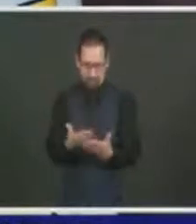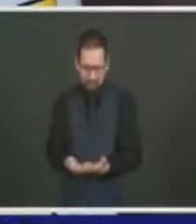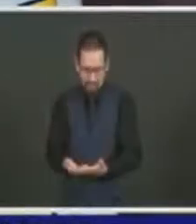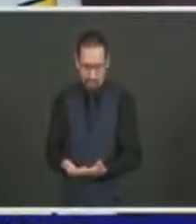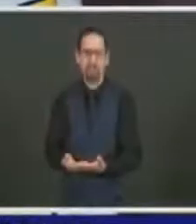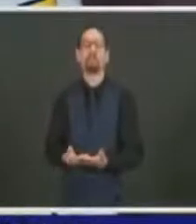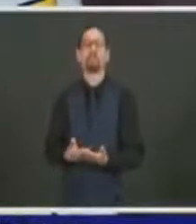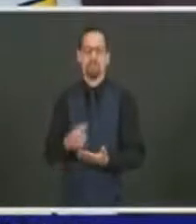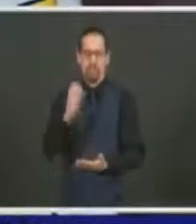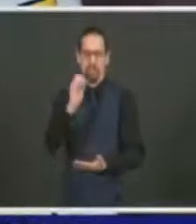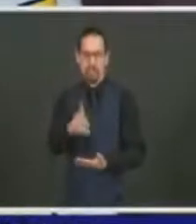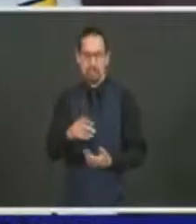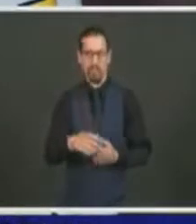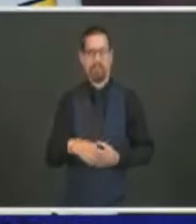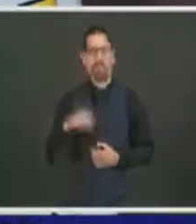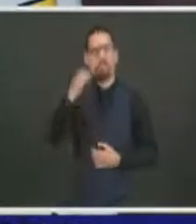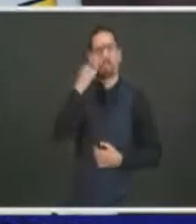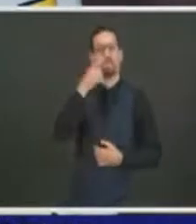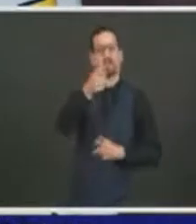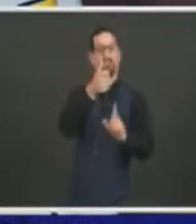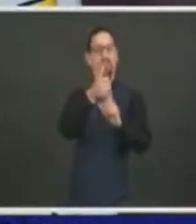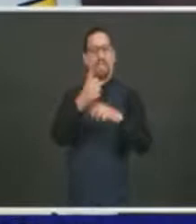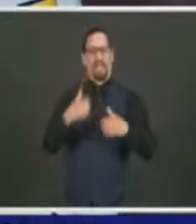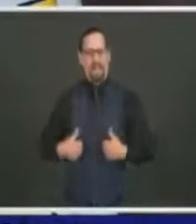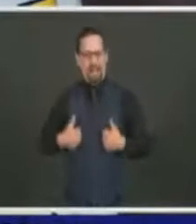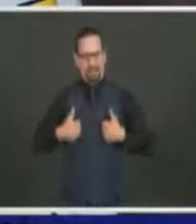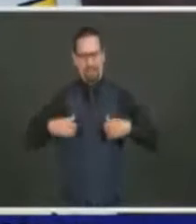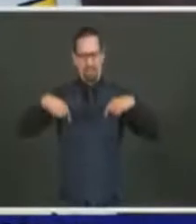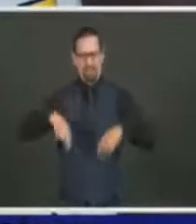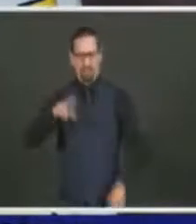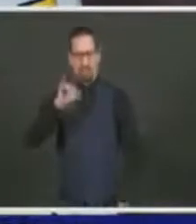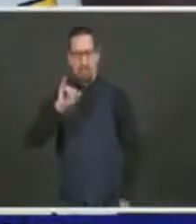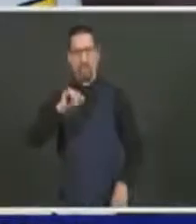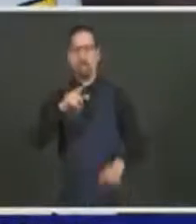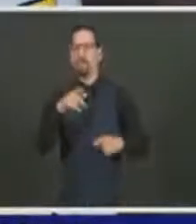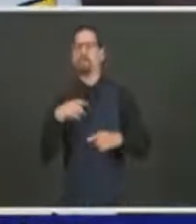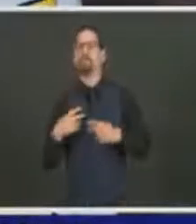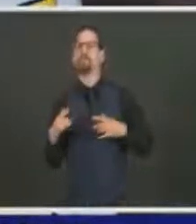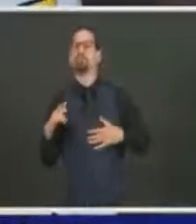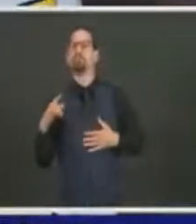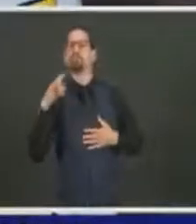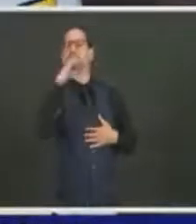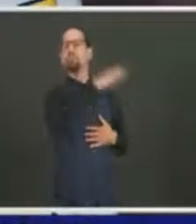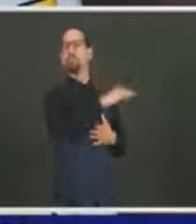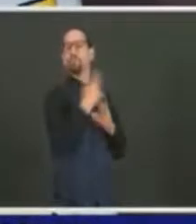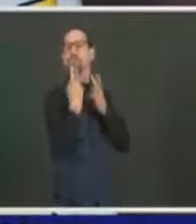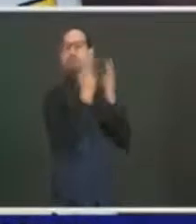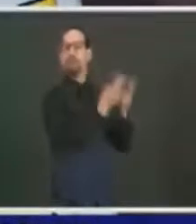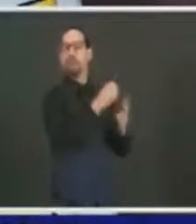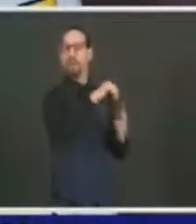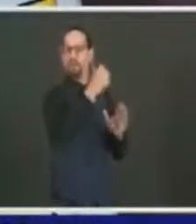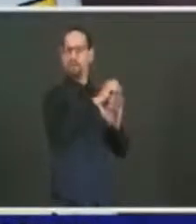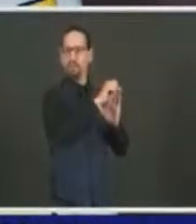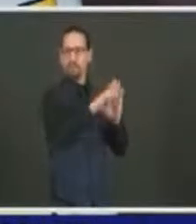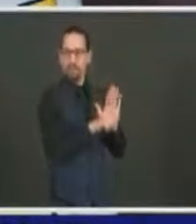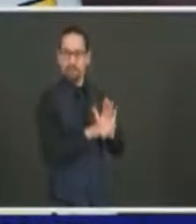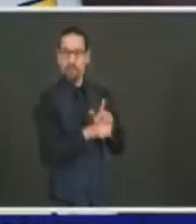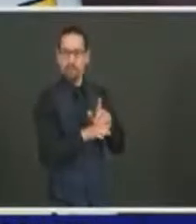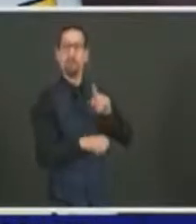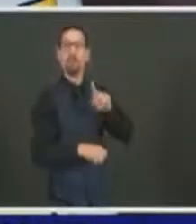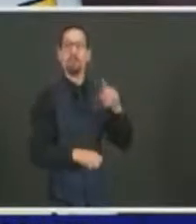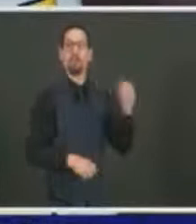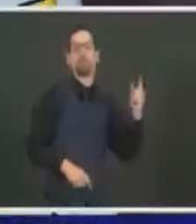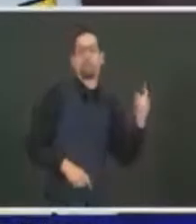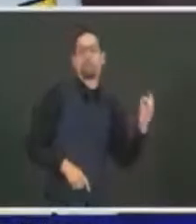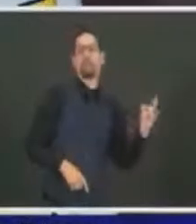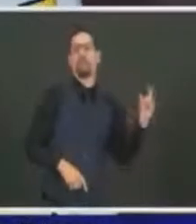list, when you come home, you should quarantine for 14 days, or